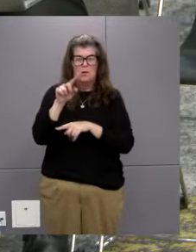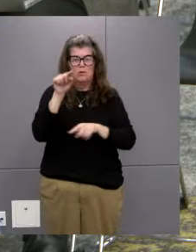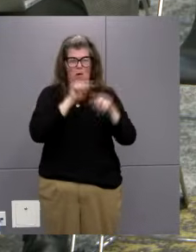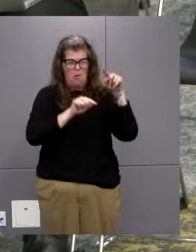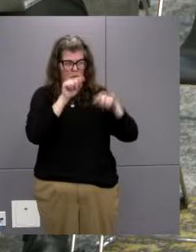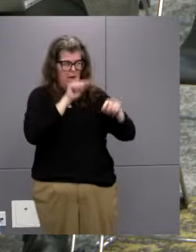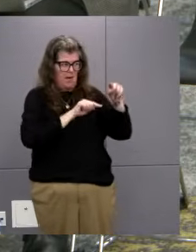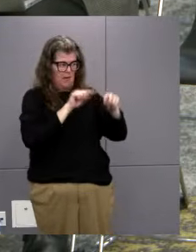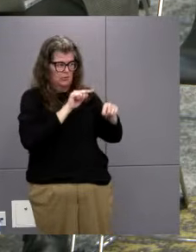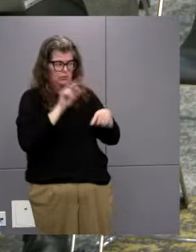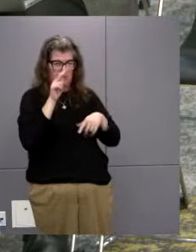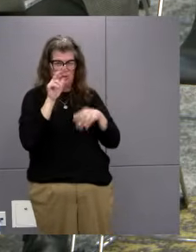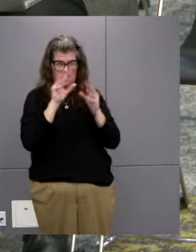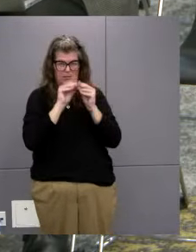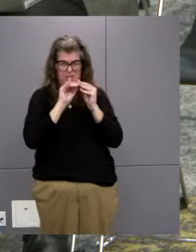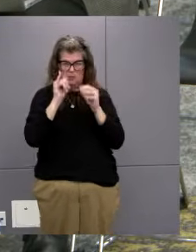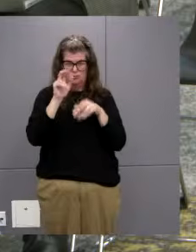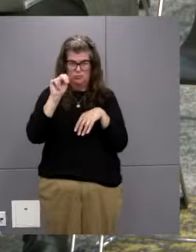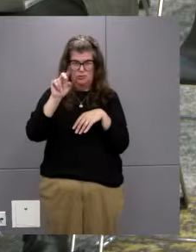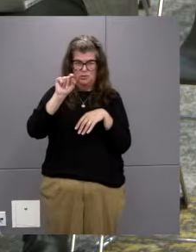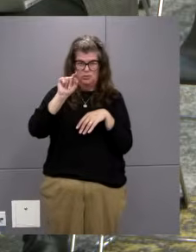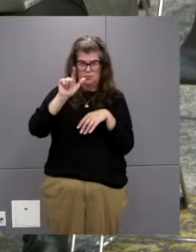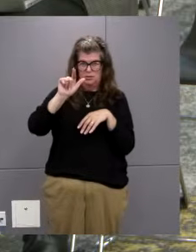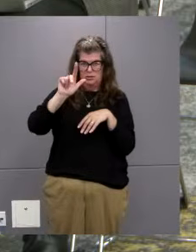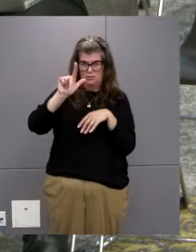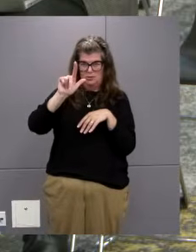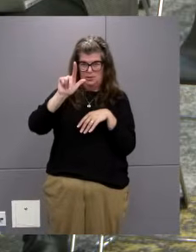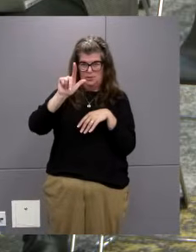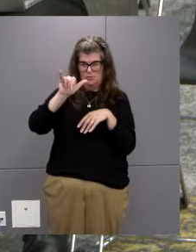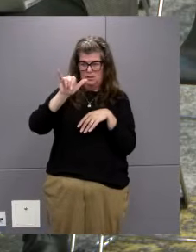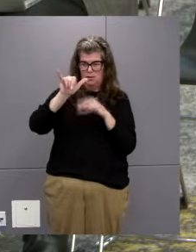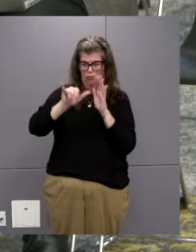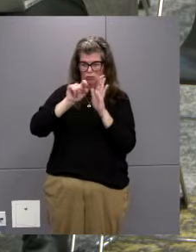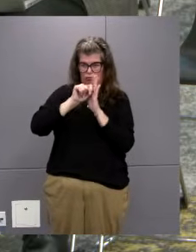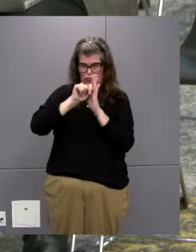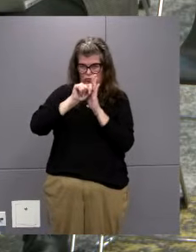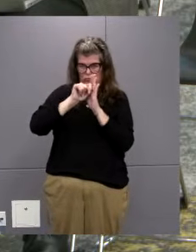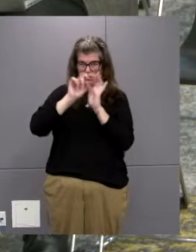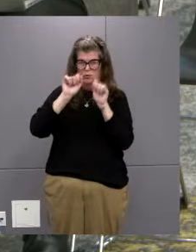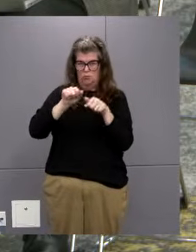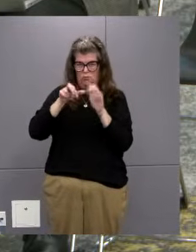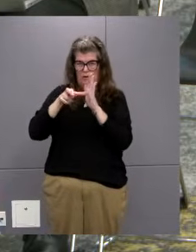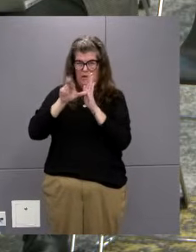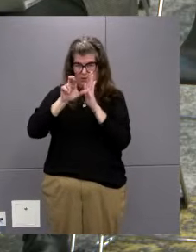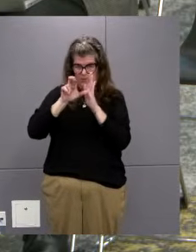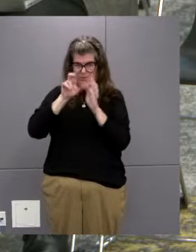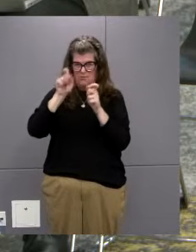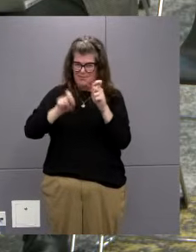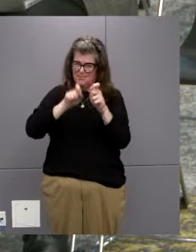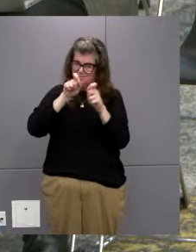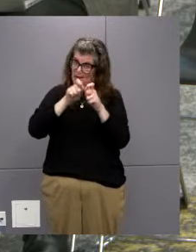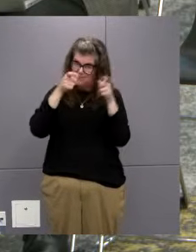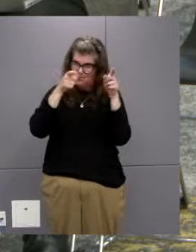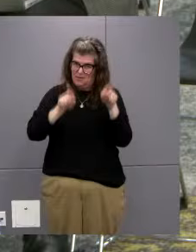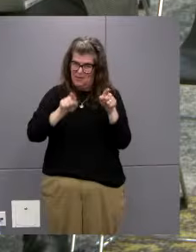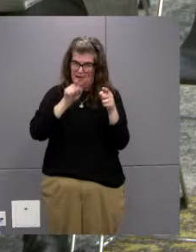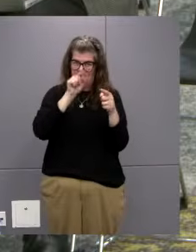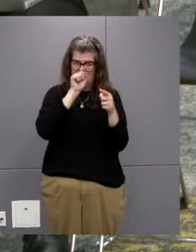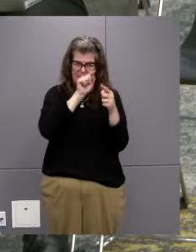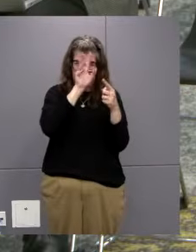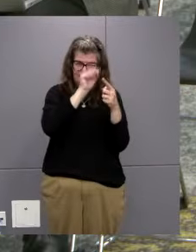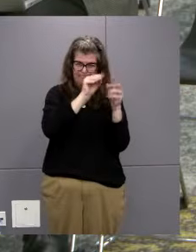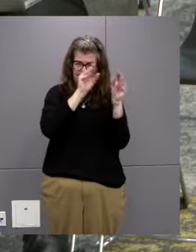that were conducted in January of 2023 on YouTube, and you can review exactly what happened at that meeting,